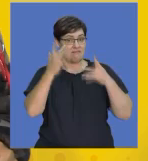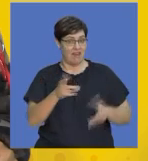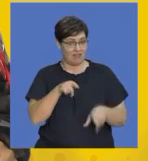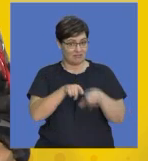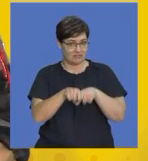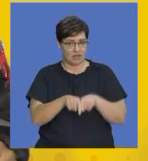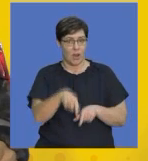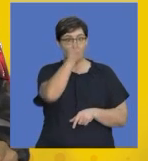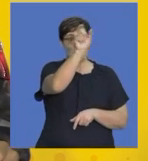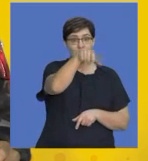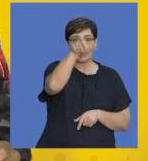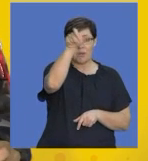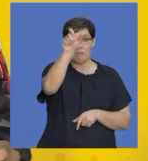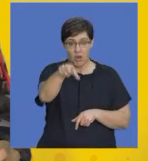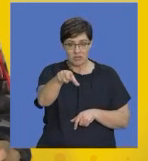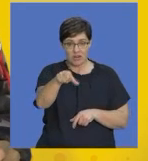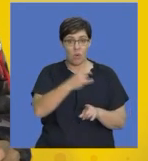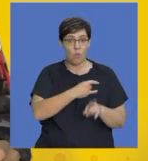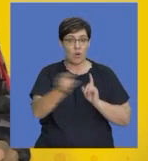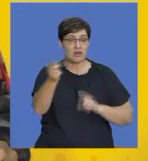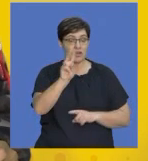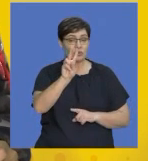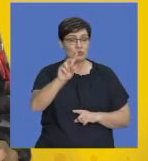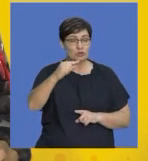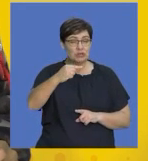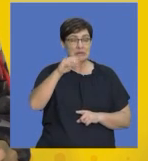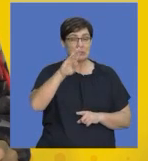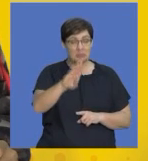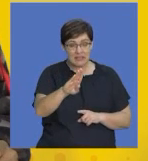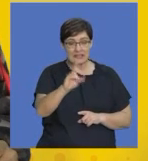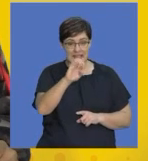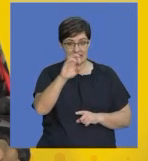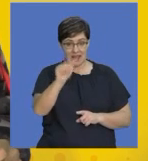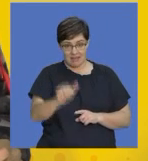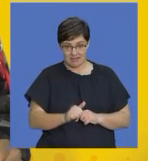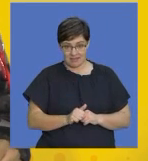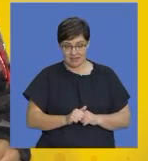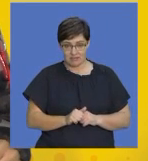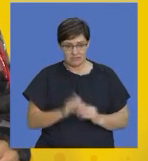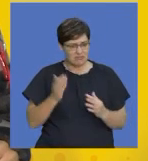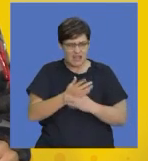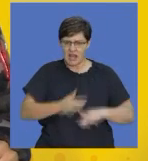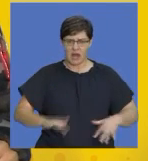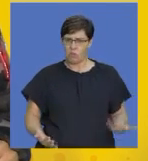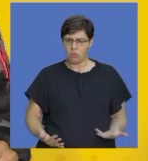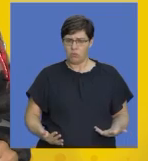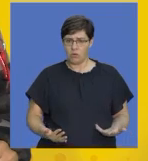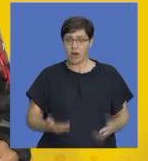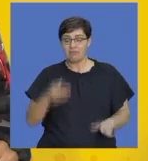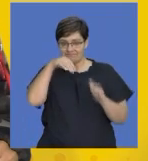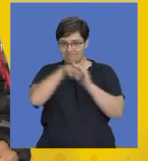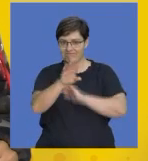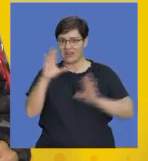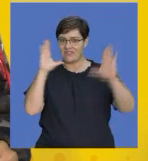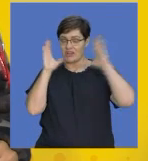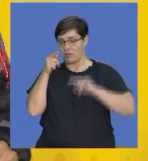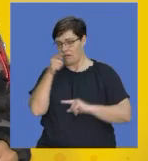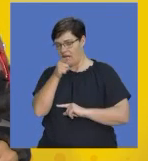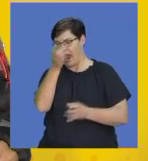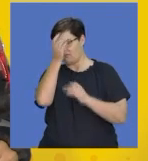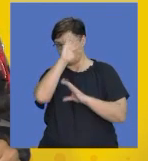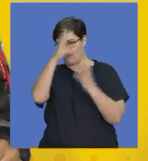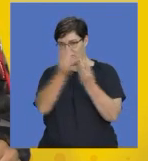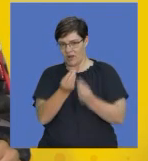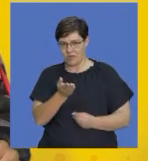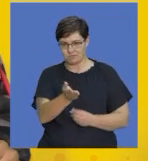competition, where two lucky matriculants stand a chance to win 2 gigs of data. All you need to do to enter is head on over to our